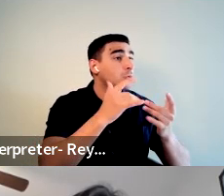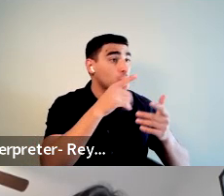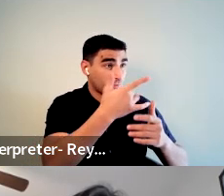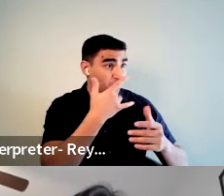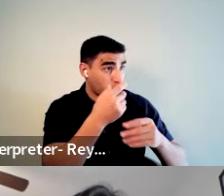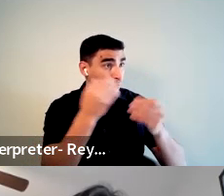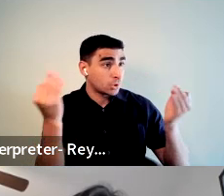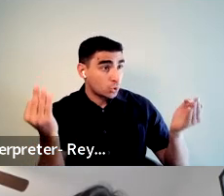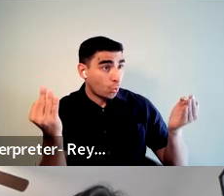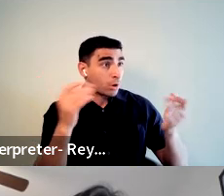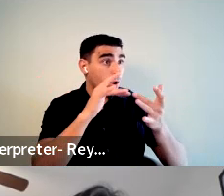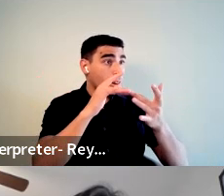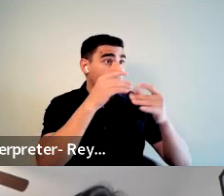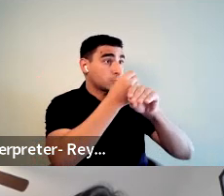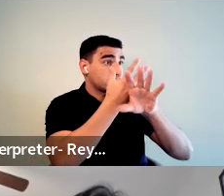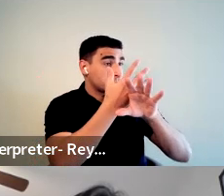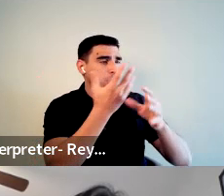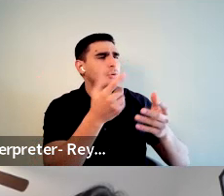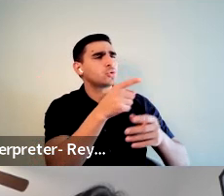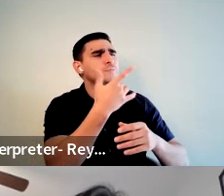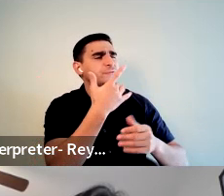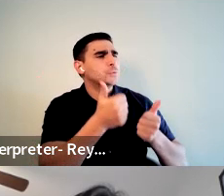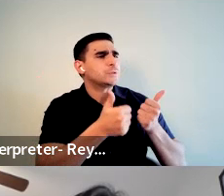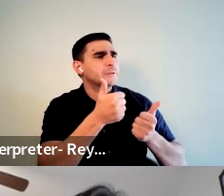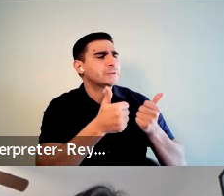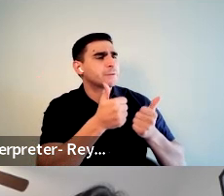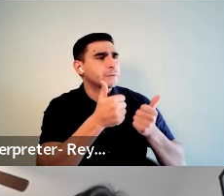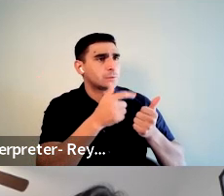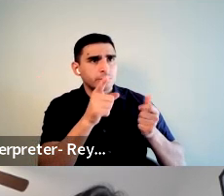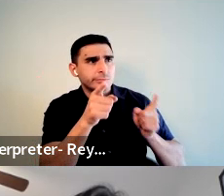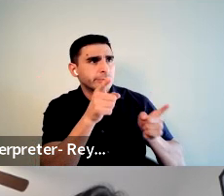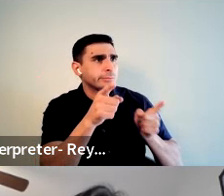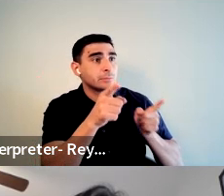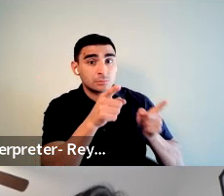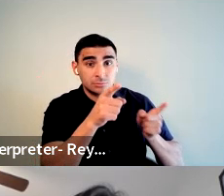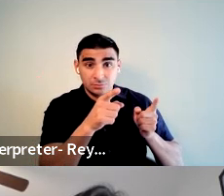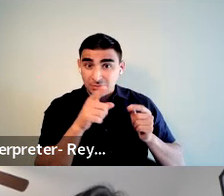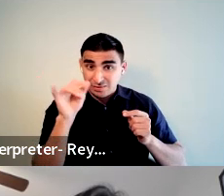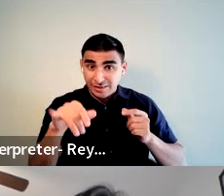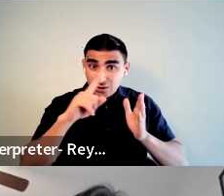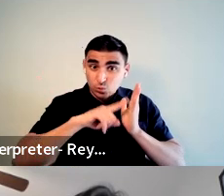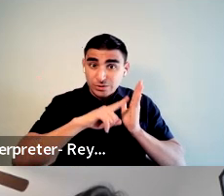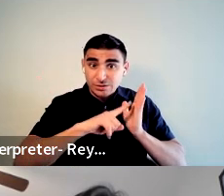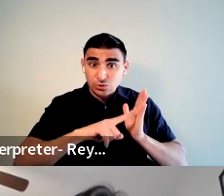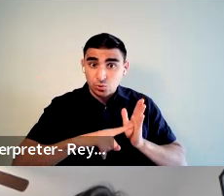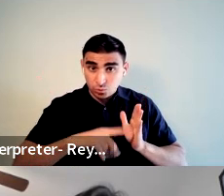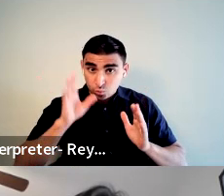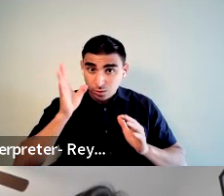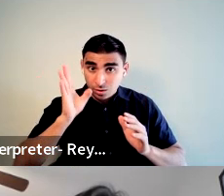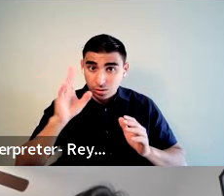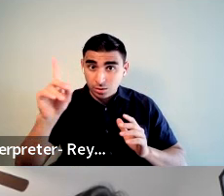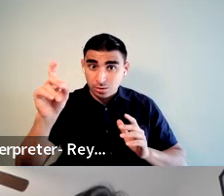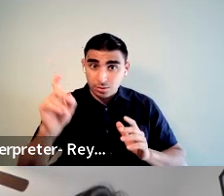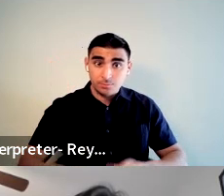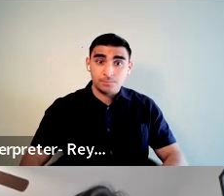online? Would they prefer to do those activities online? Or would they be willing to show up? Is this all research that's going to be done around this to